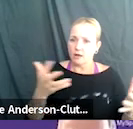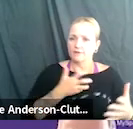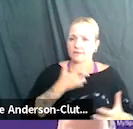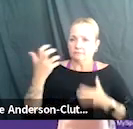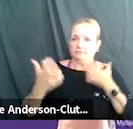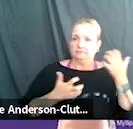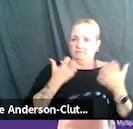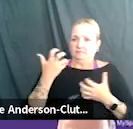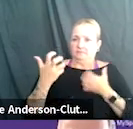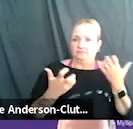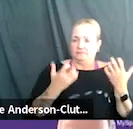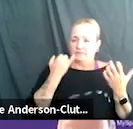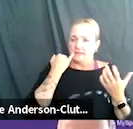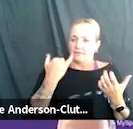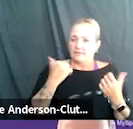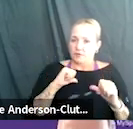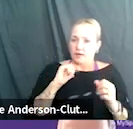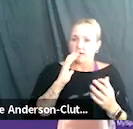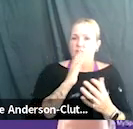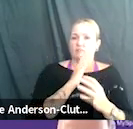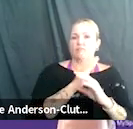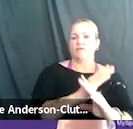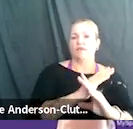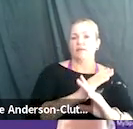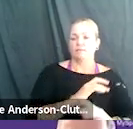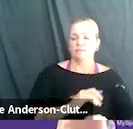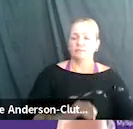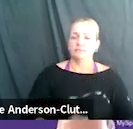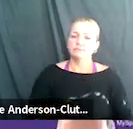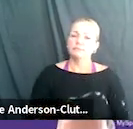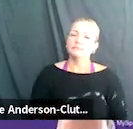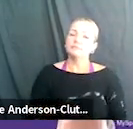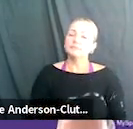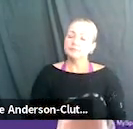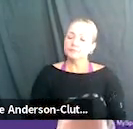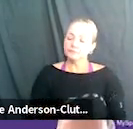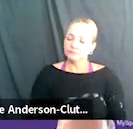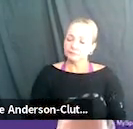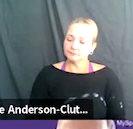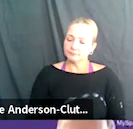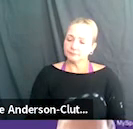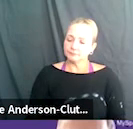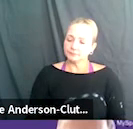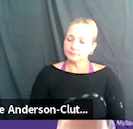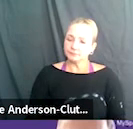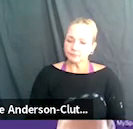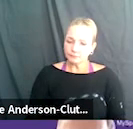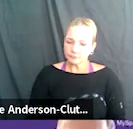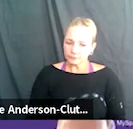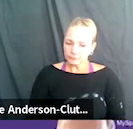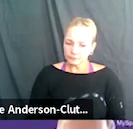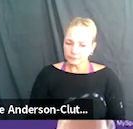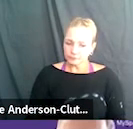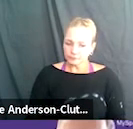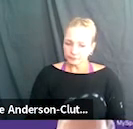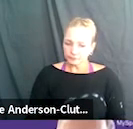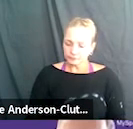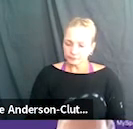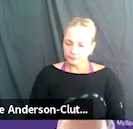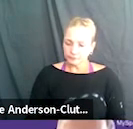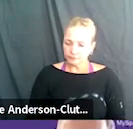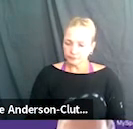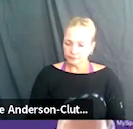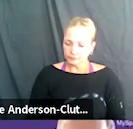all, I think, and correct me if I'm wrong, Sarah, that you will be sending out a link for people to